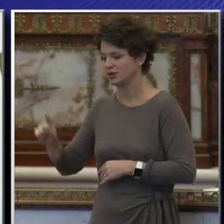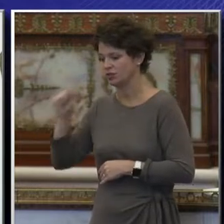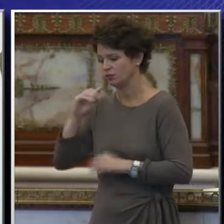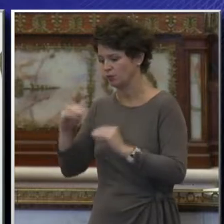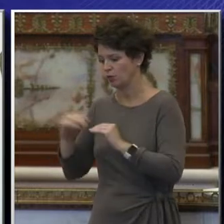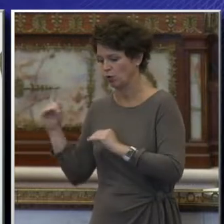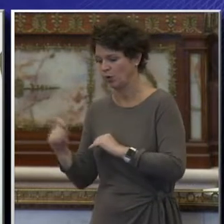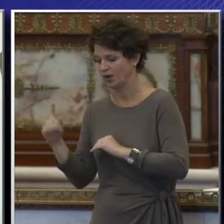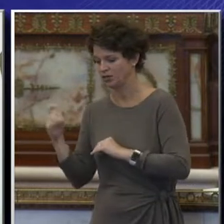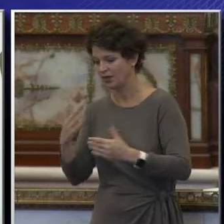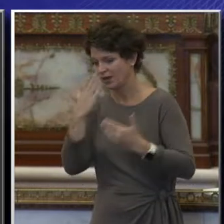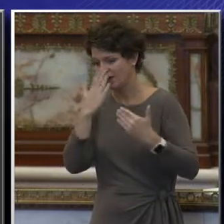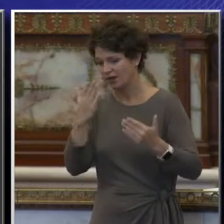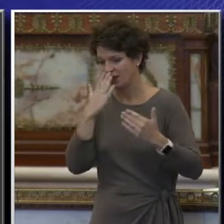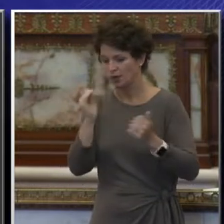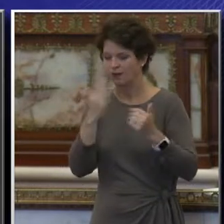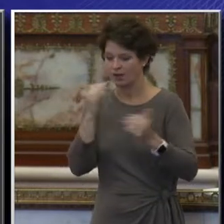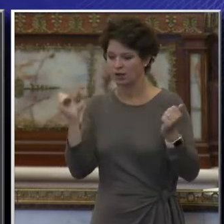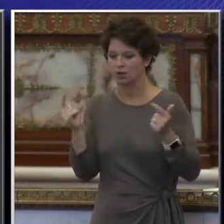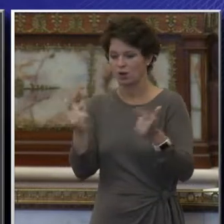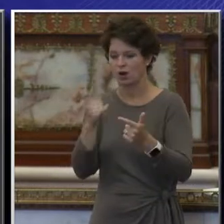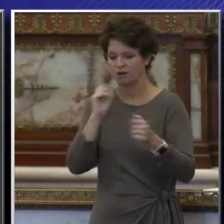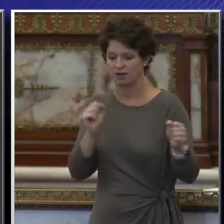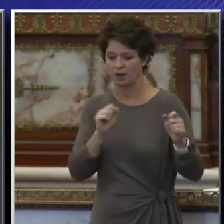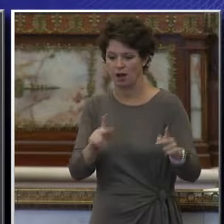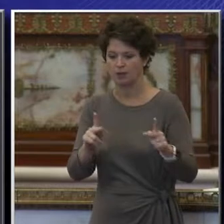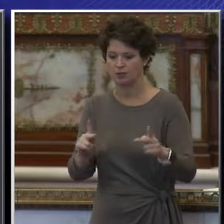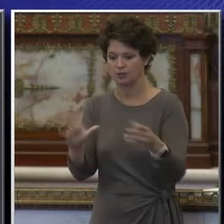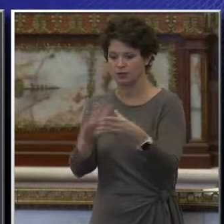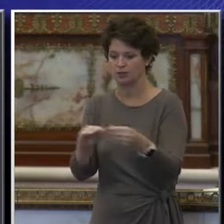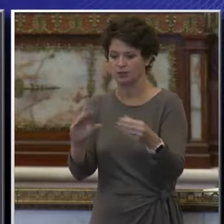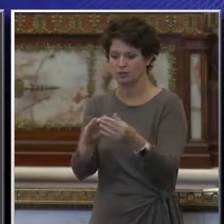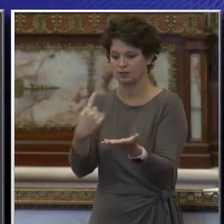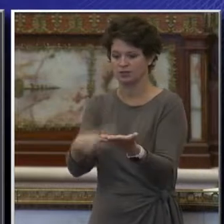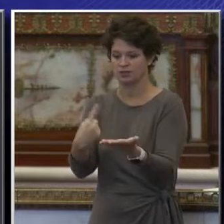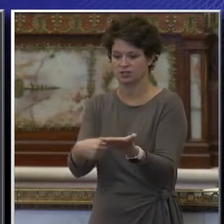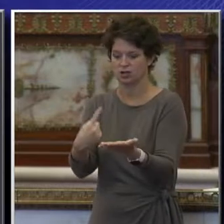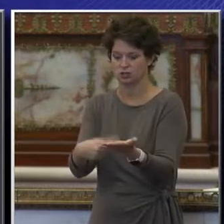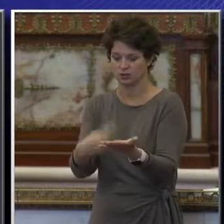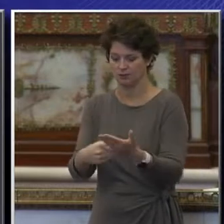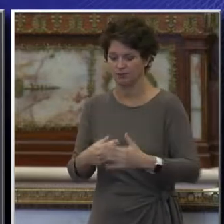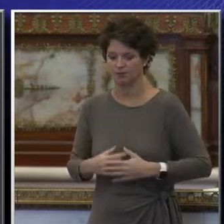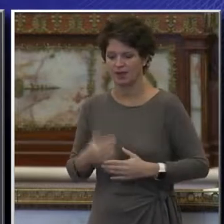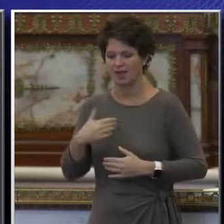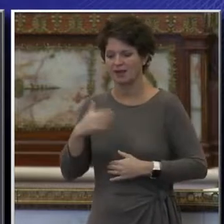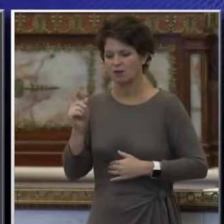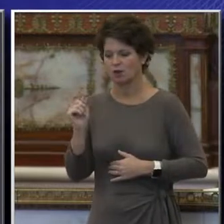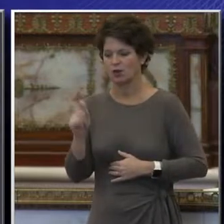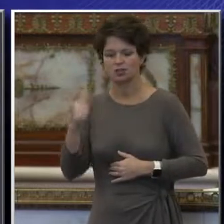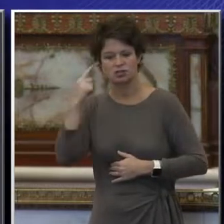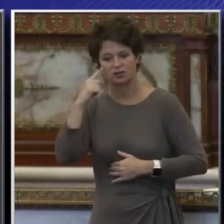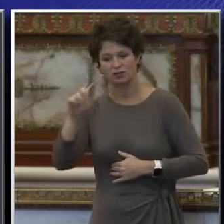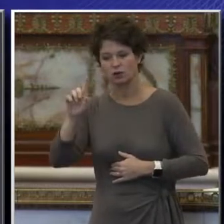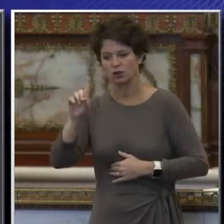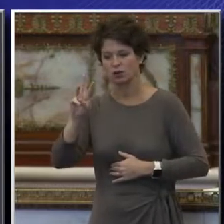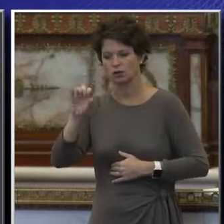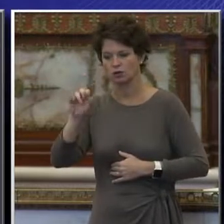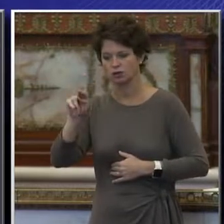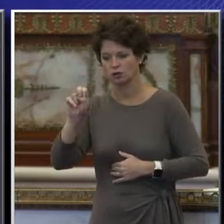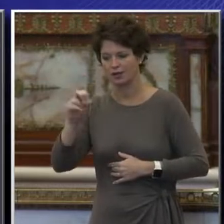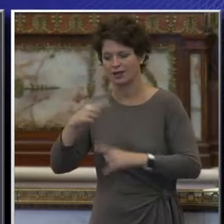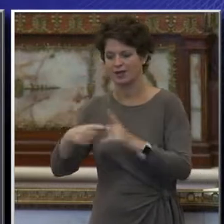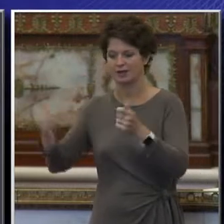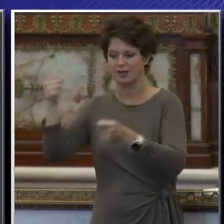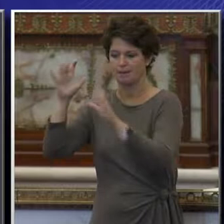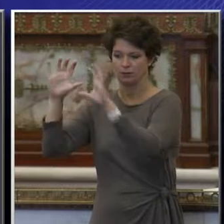Thank you. And I want to thank all of you for the opportunity to have this discussion. I have a question for Dwayne and the